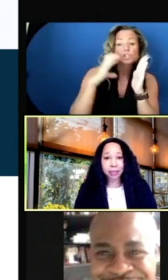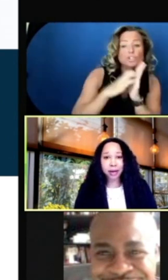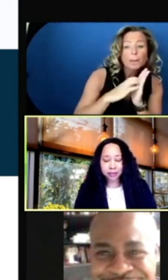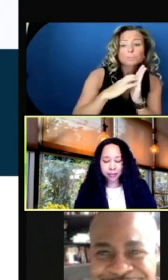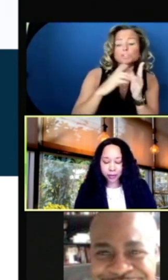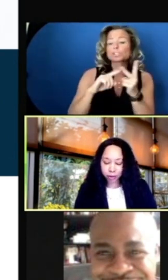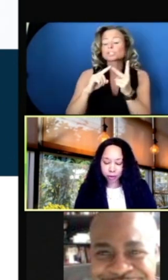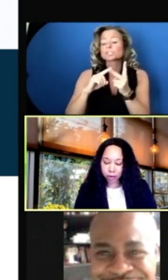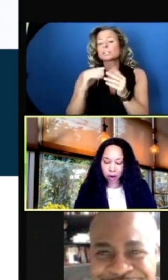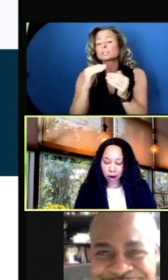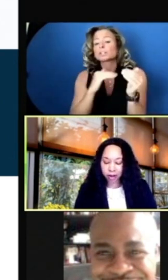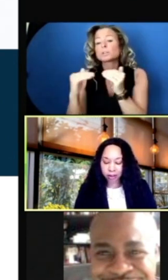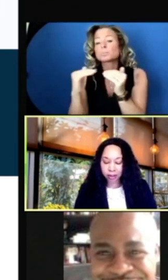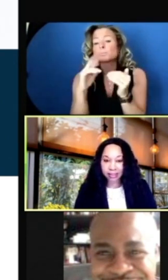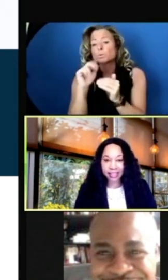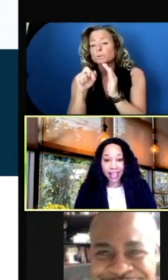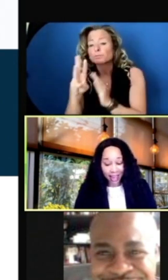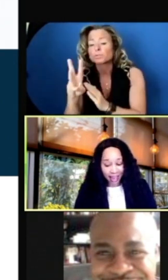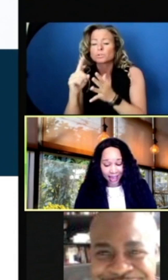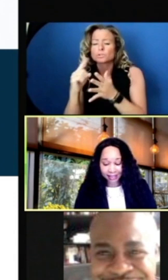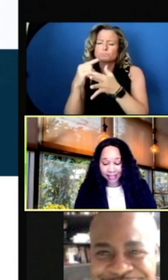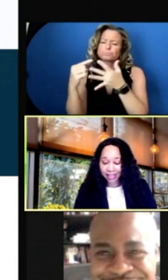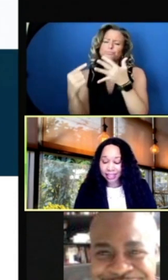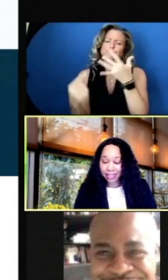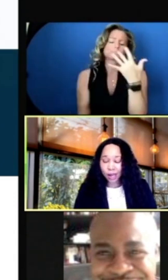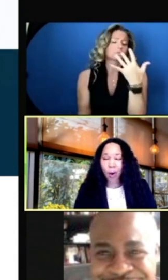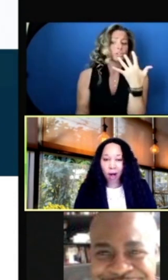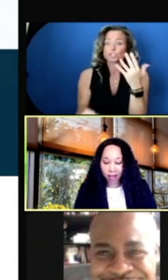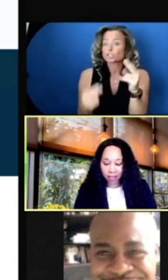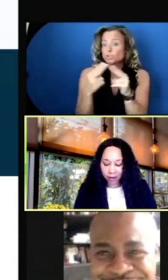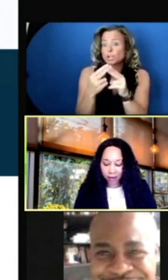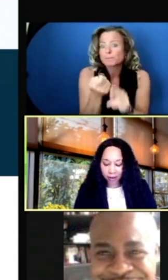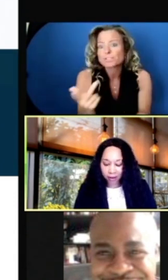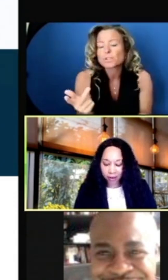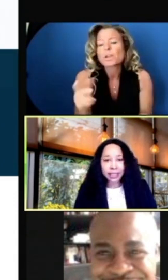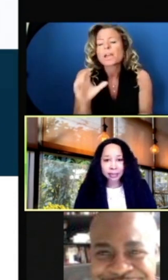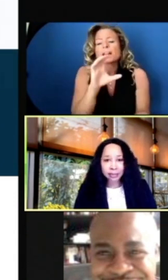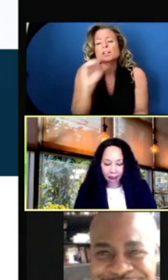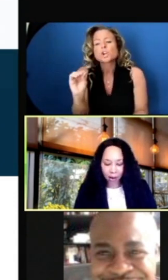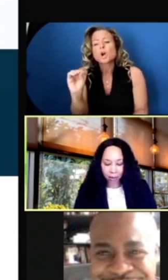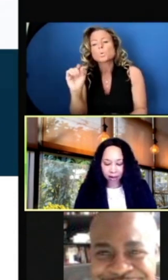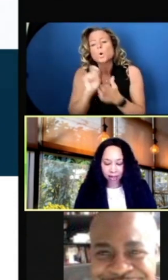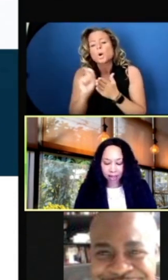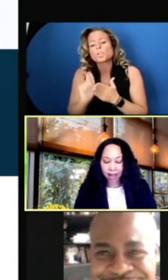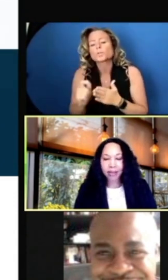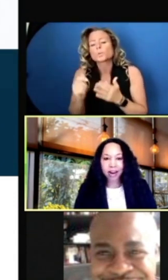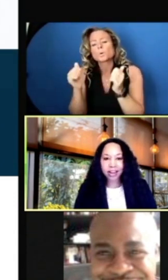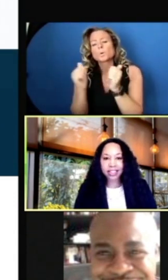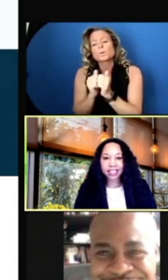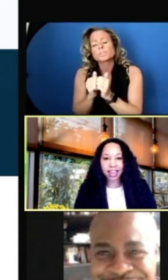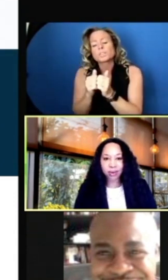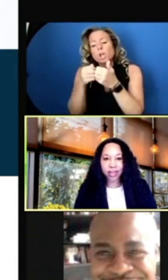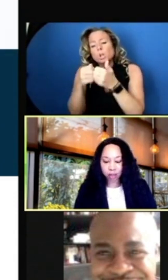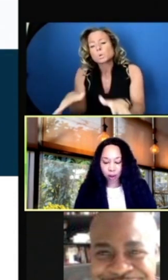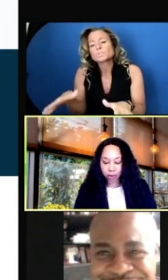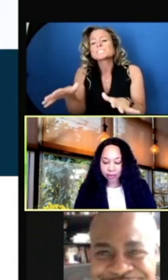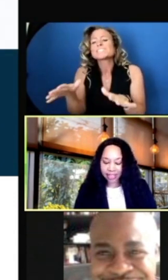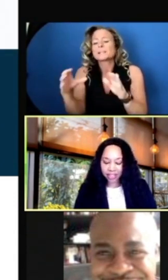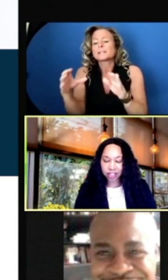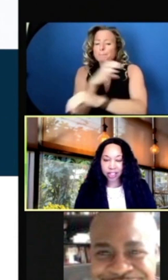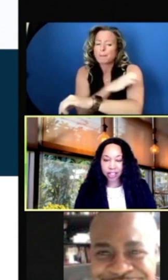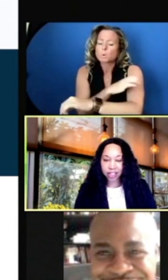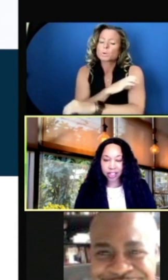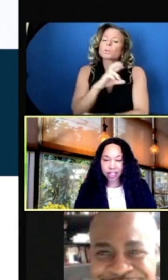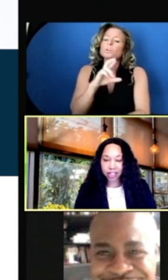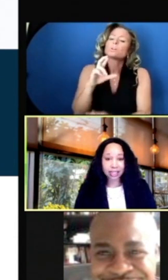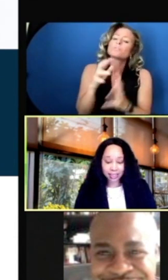and peer-reviewed journal articles, and is co-author of Losing Power, Americans and Racial